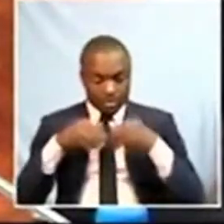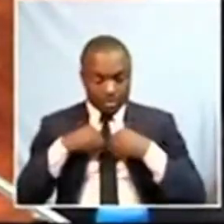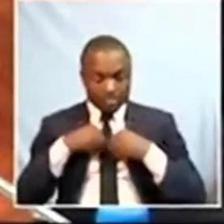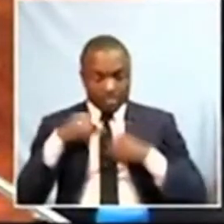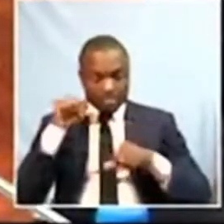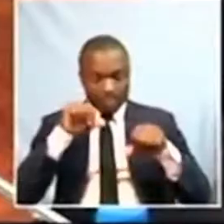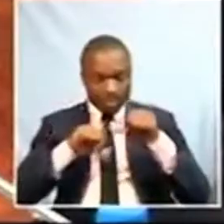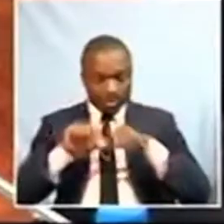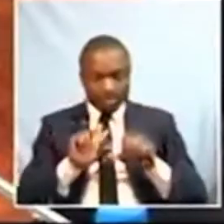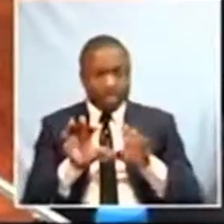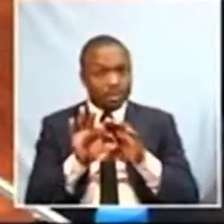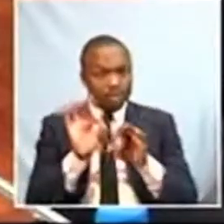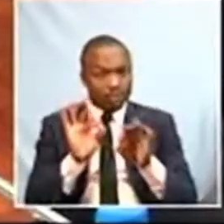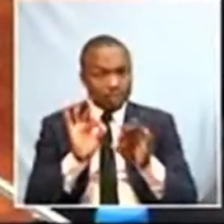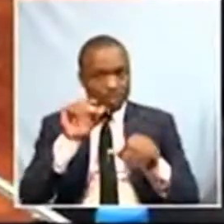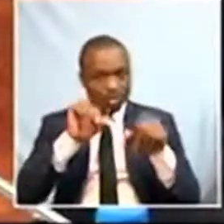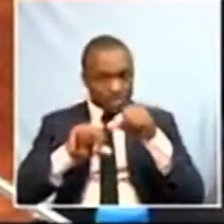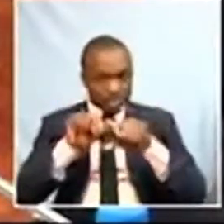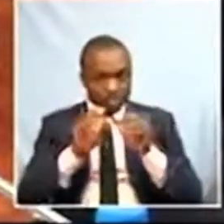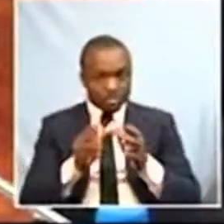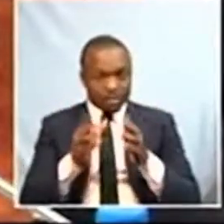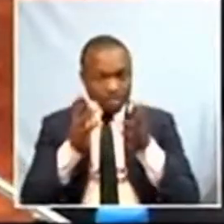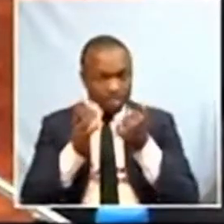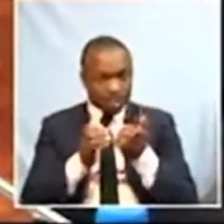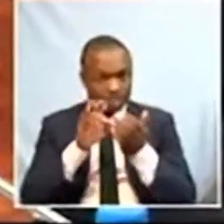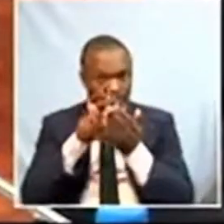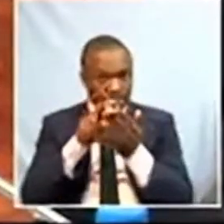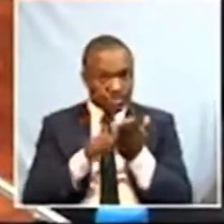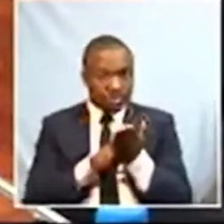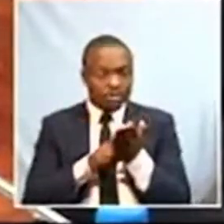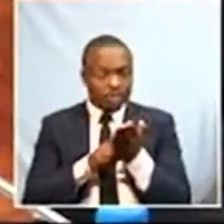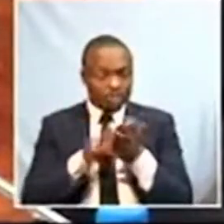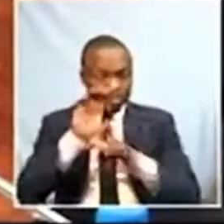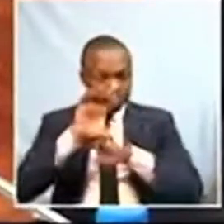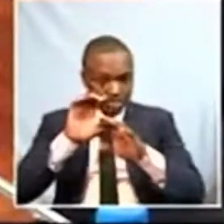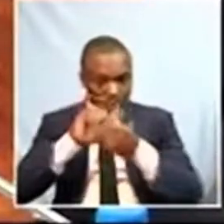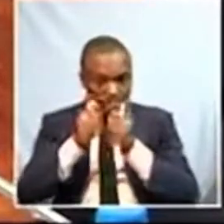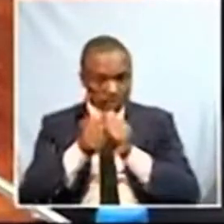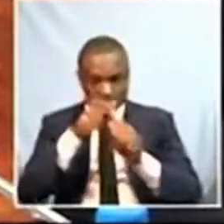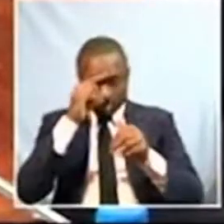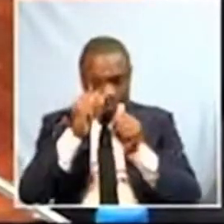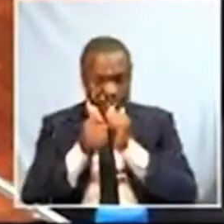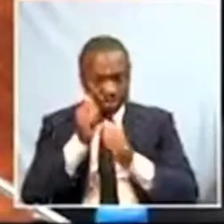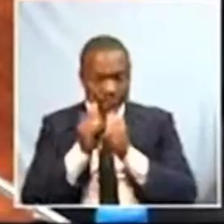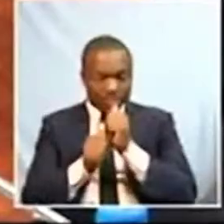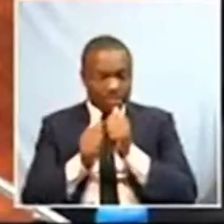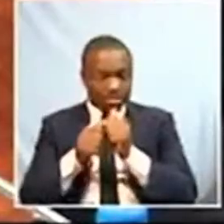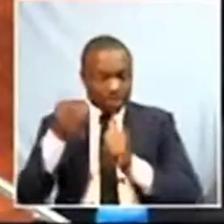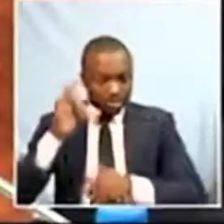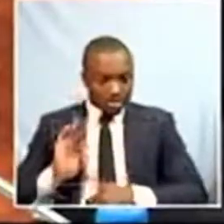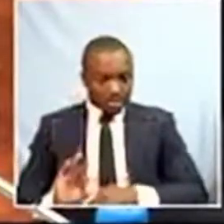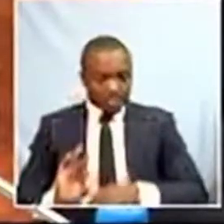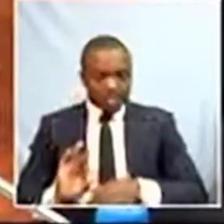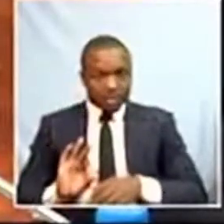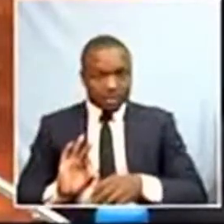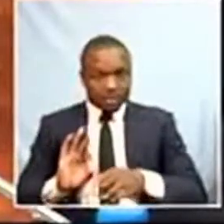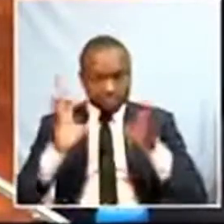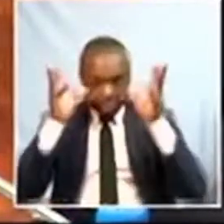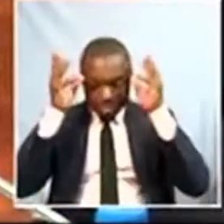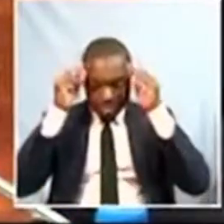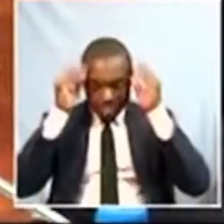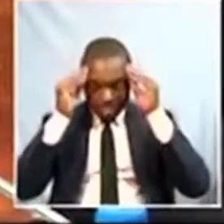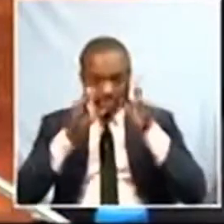acknowledges the observation made by the auditors and wishes to report that the cause of query is due to beneficiaries' knowledge gap in